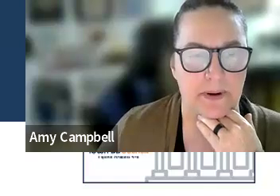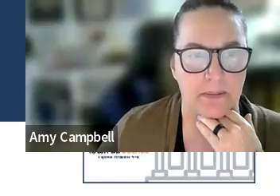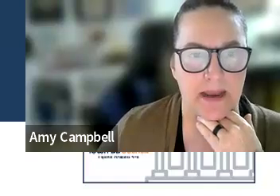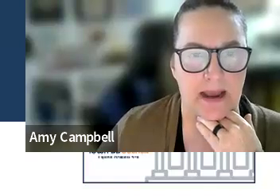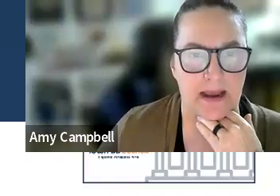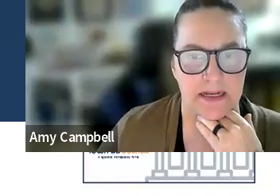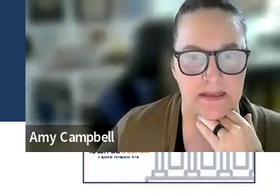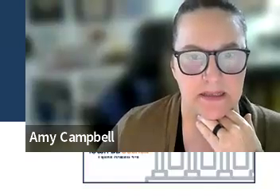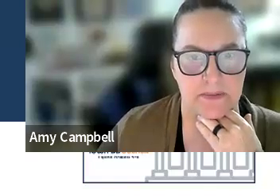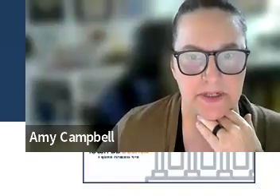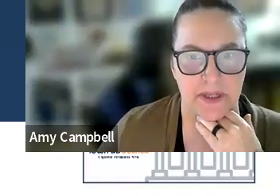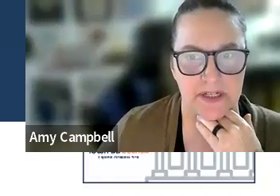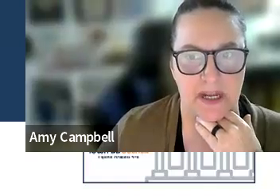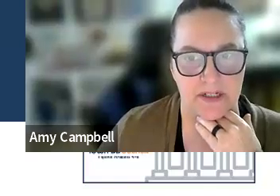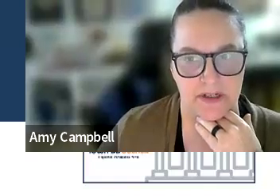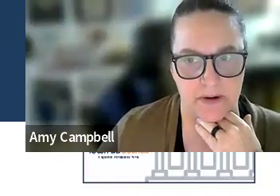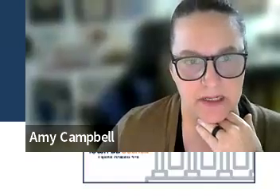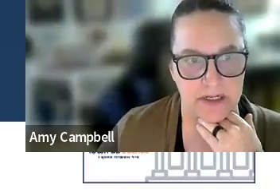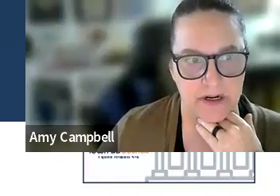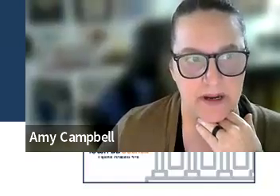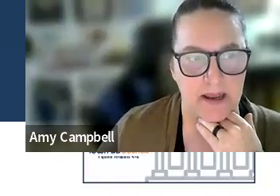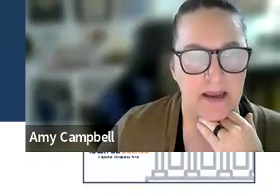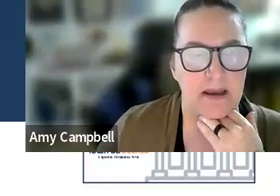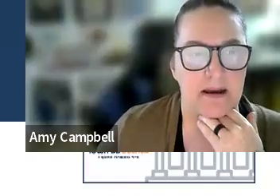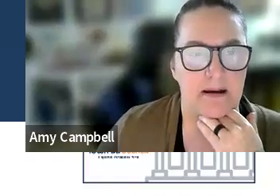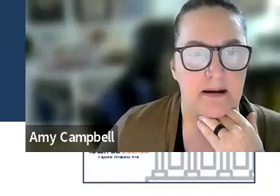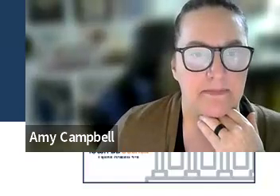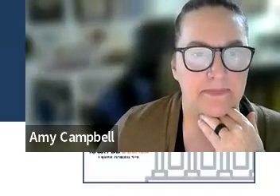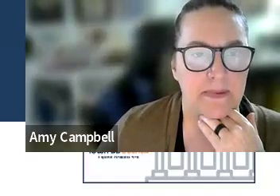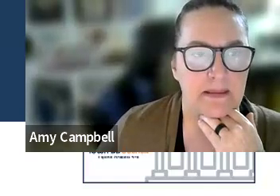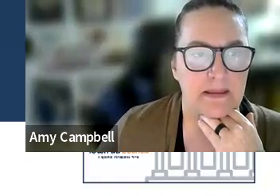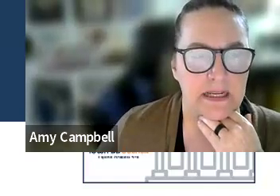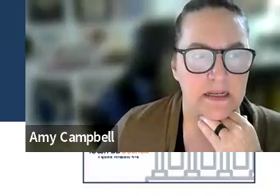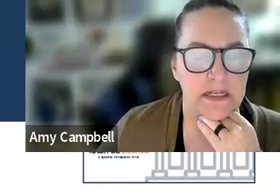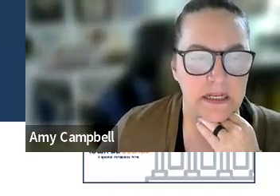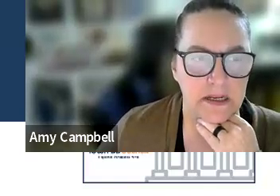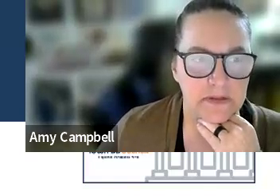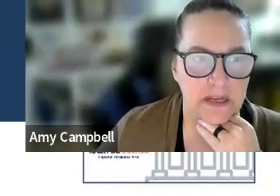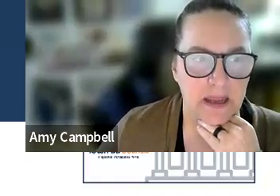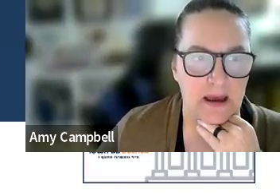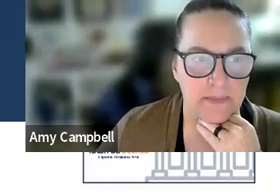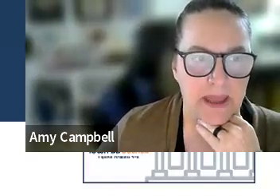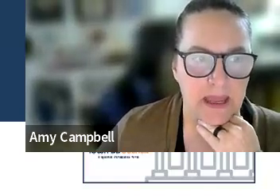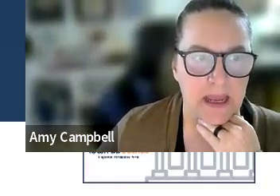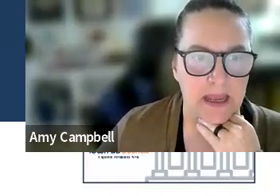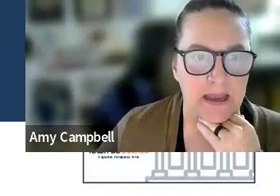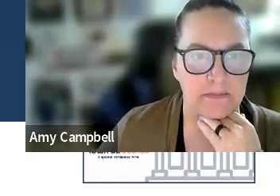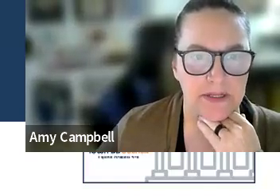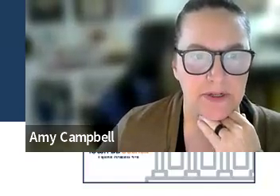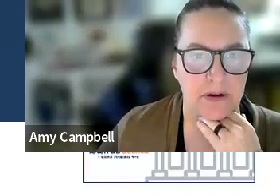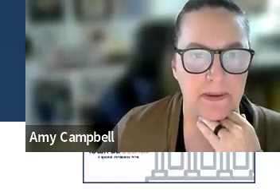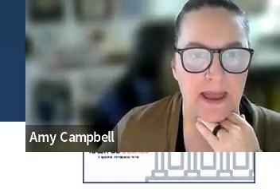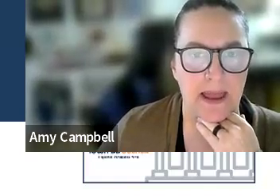the department acting as the special education director. They did continue to cap